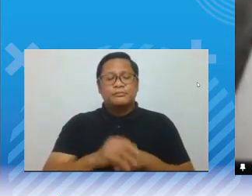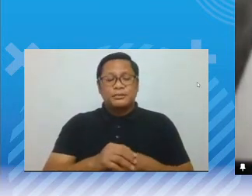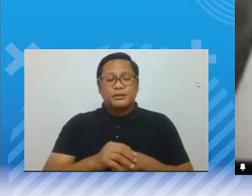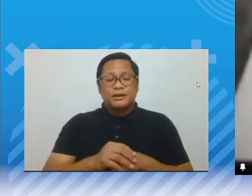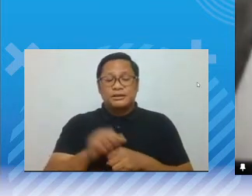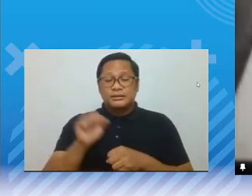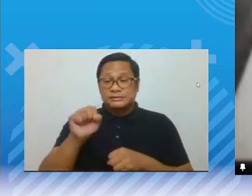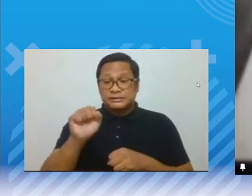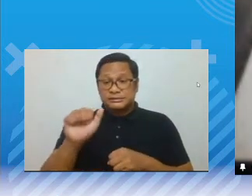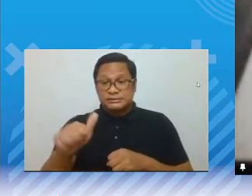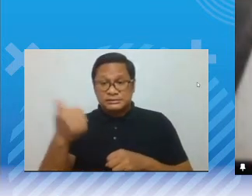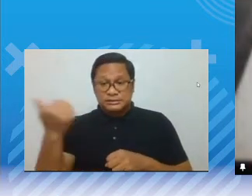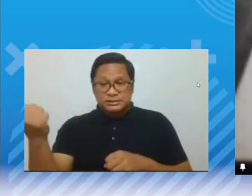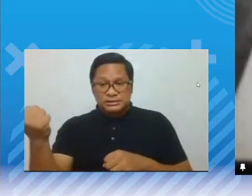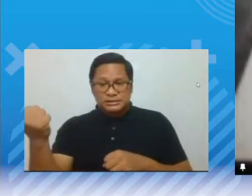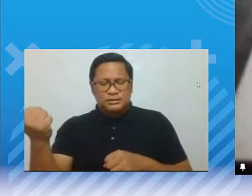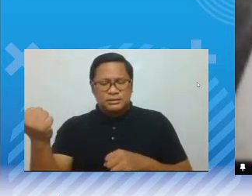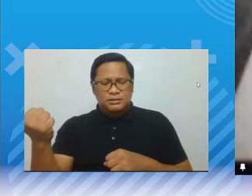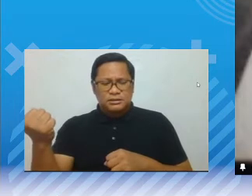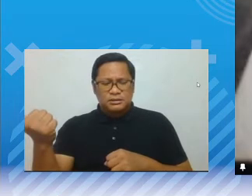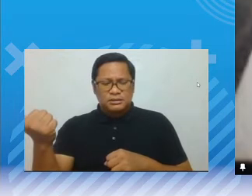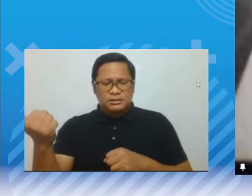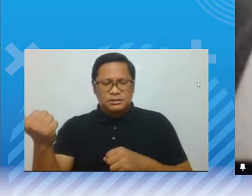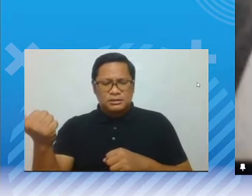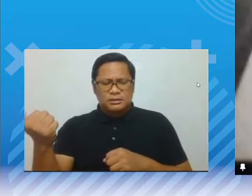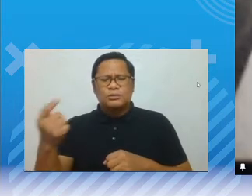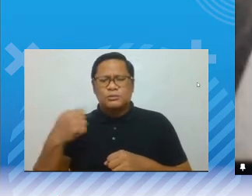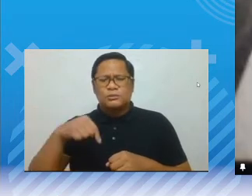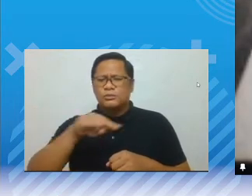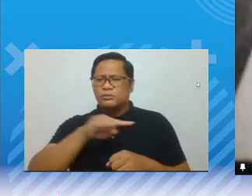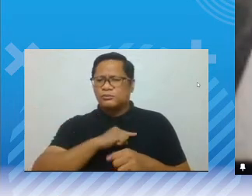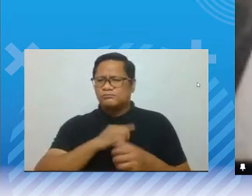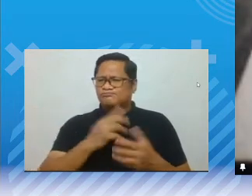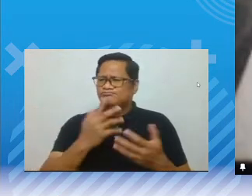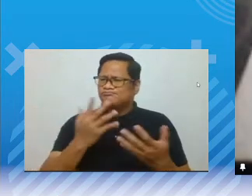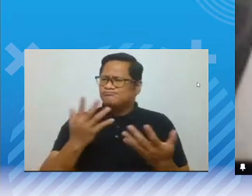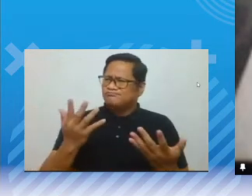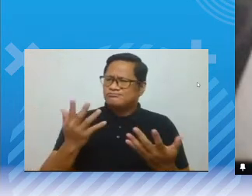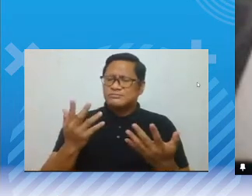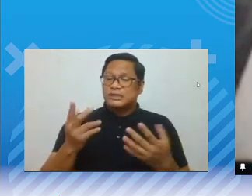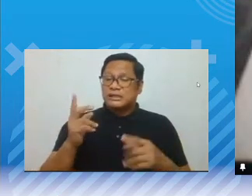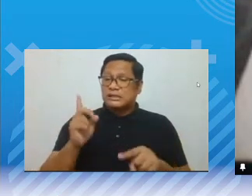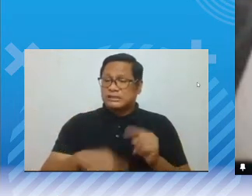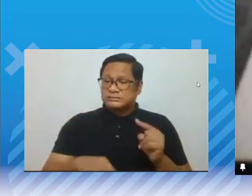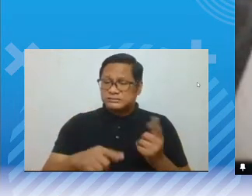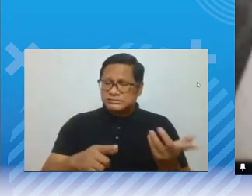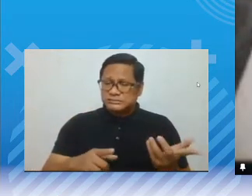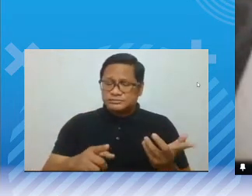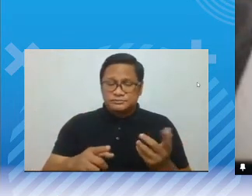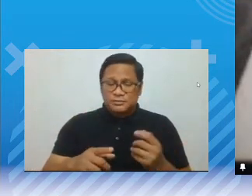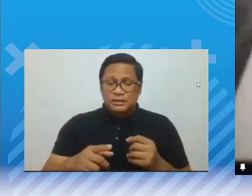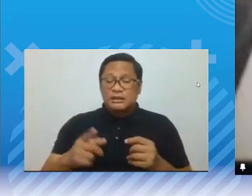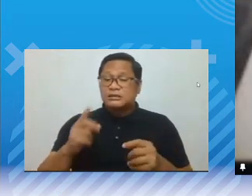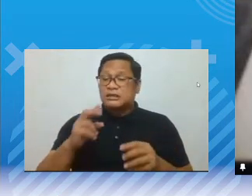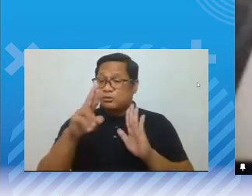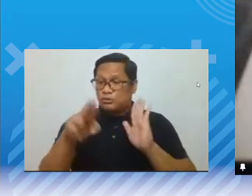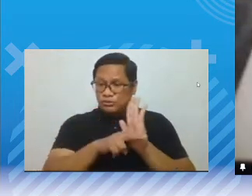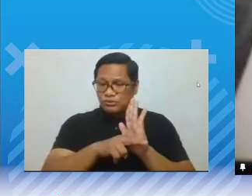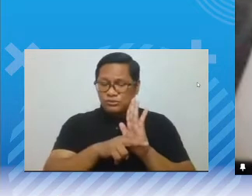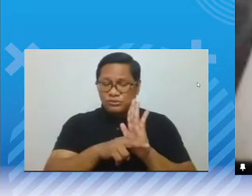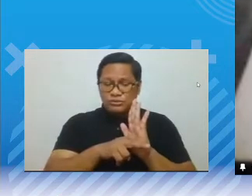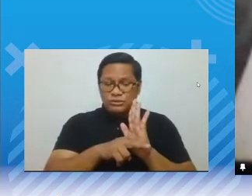Another thing is that we cannot undermine the role that